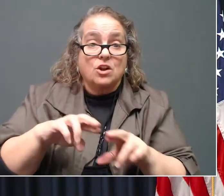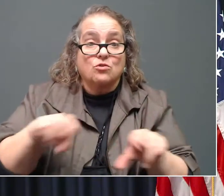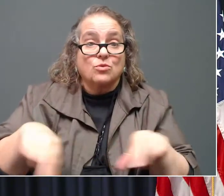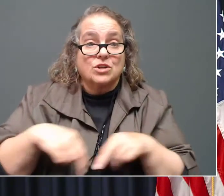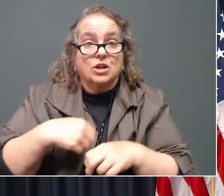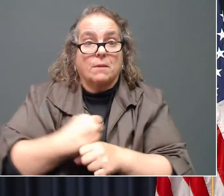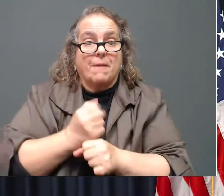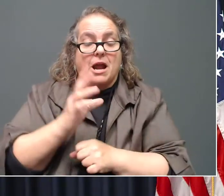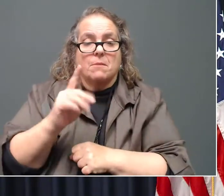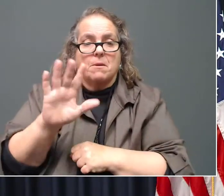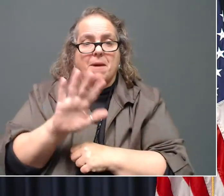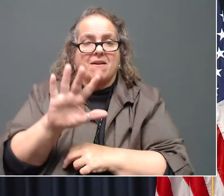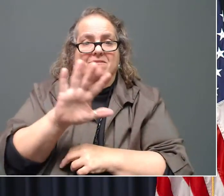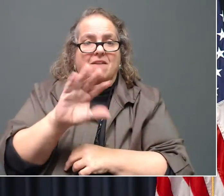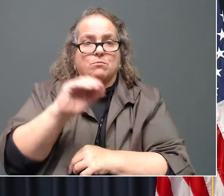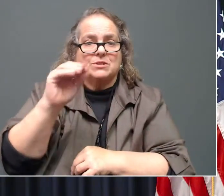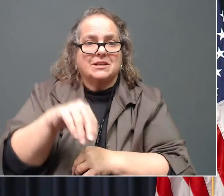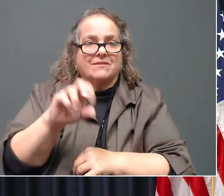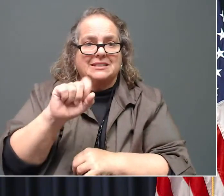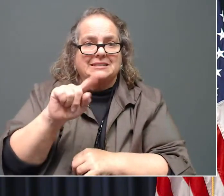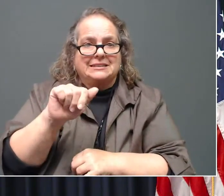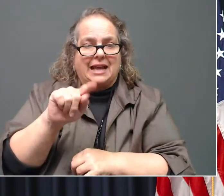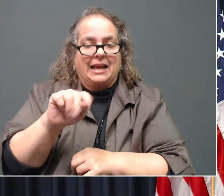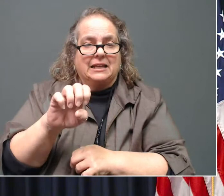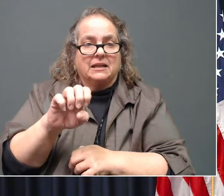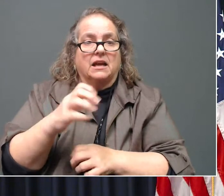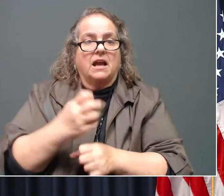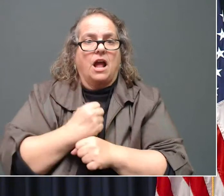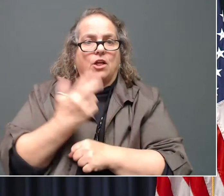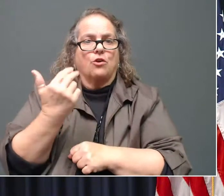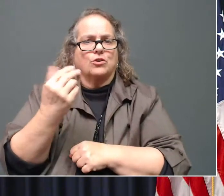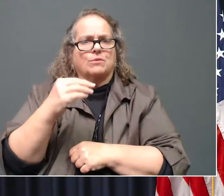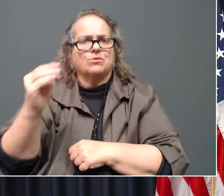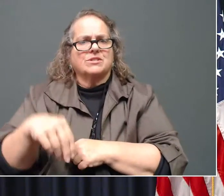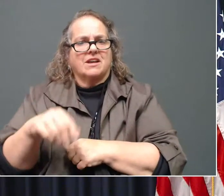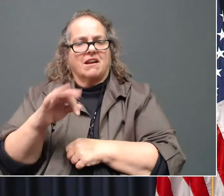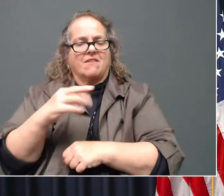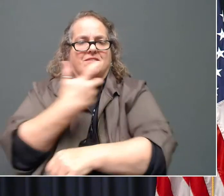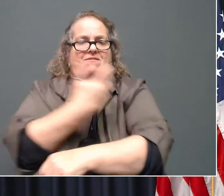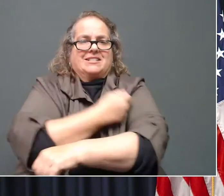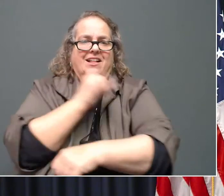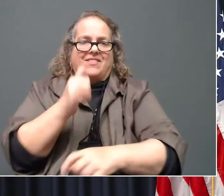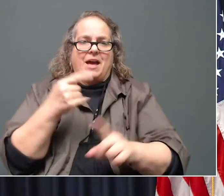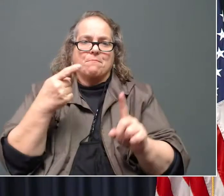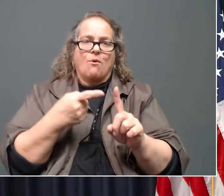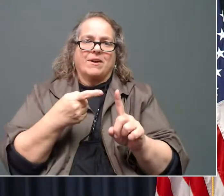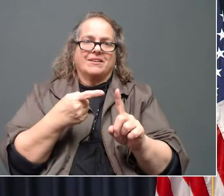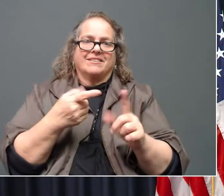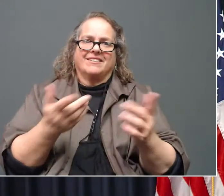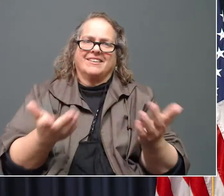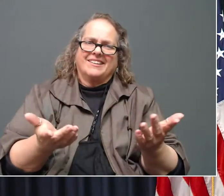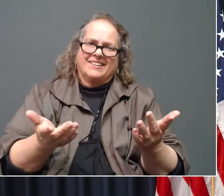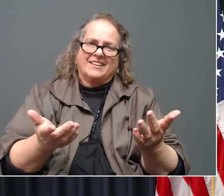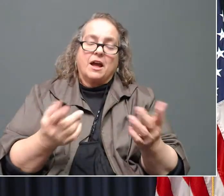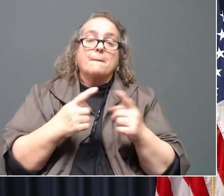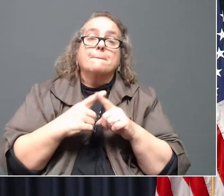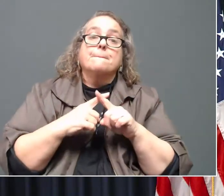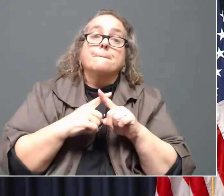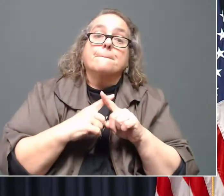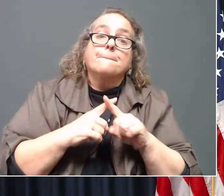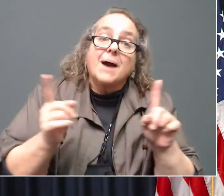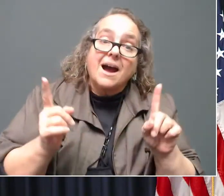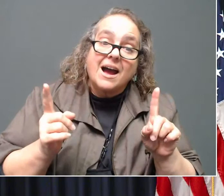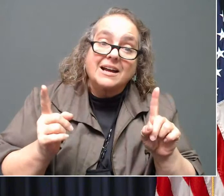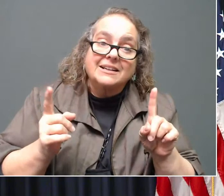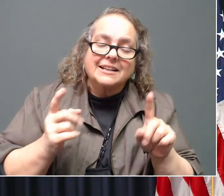state. They'd gotten about 13% of the vaccine at that point. But it's so hard to get it because everybody wants it,